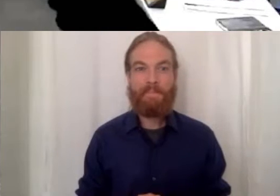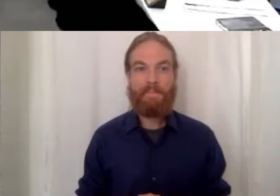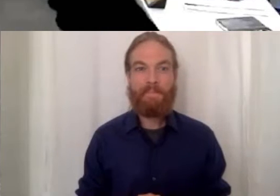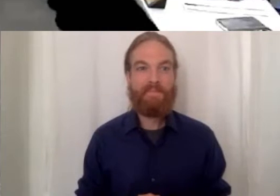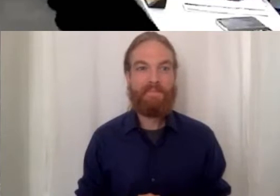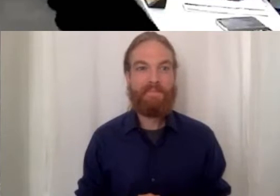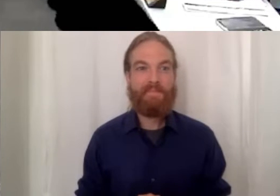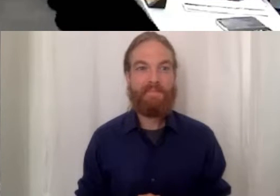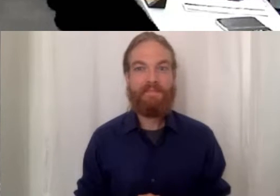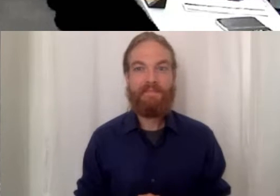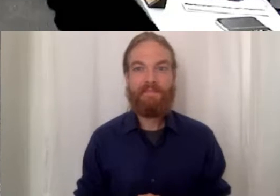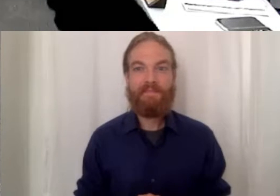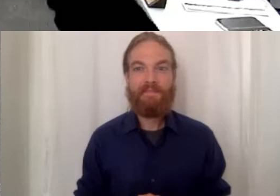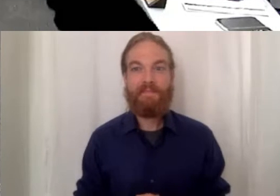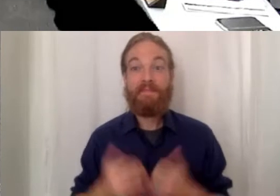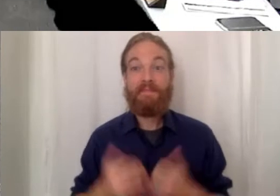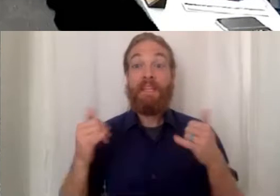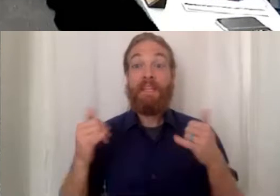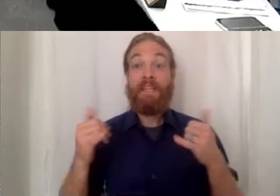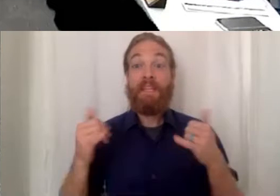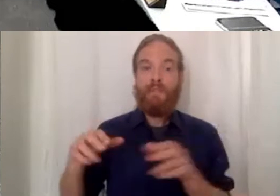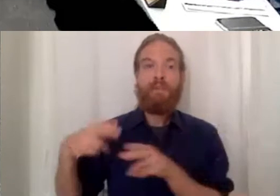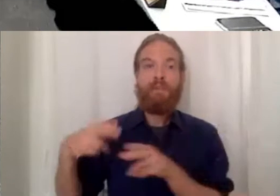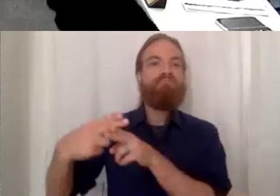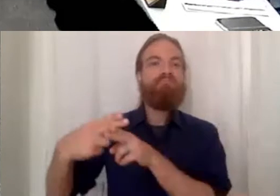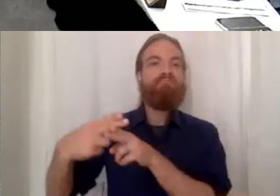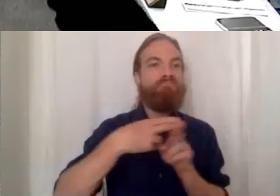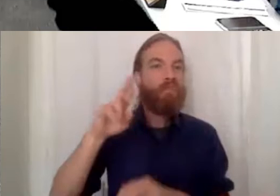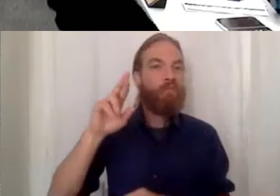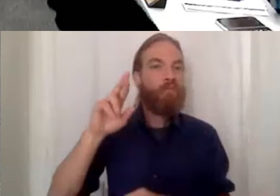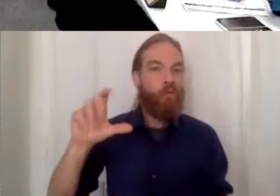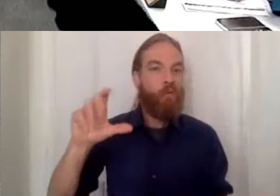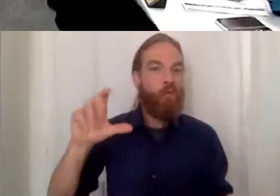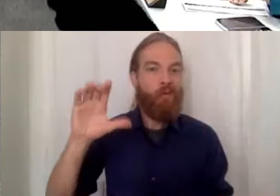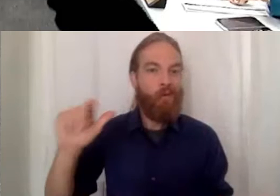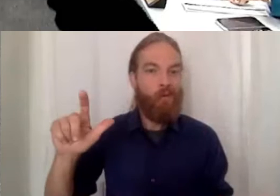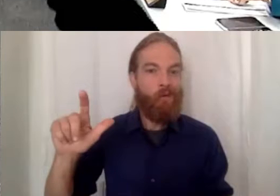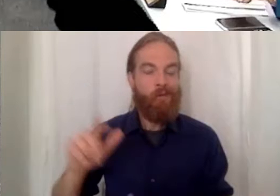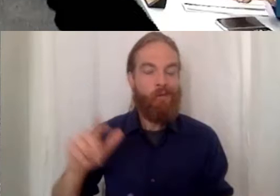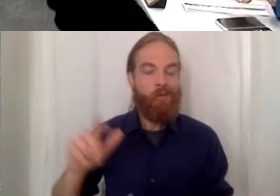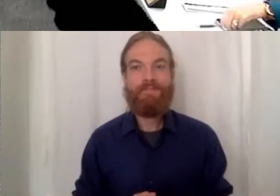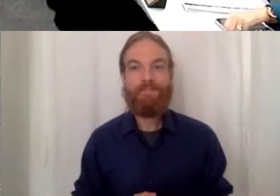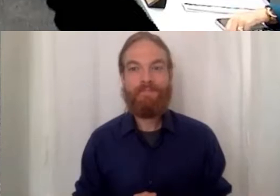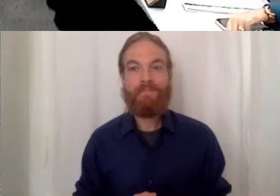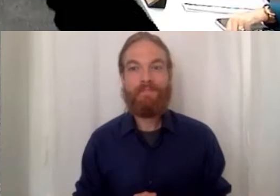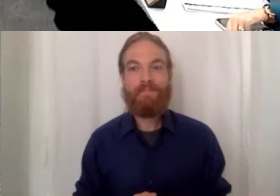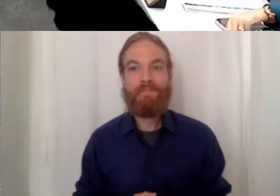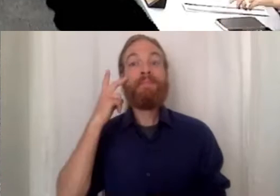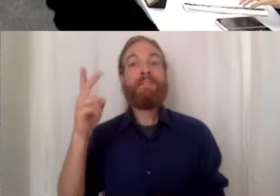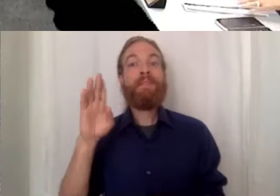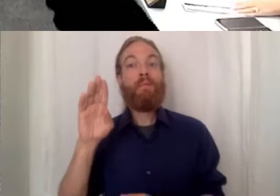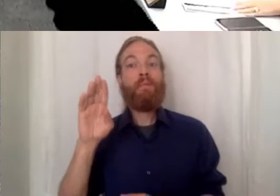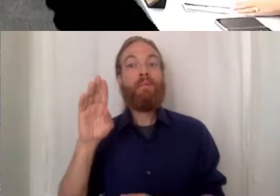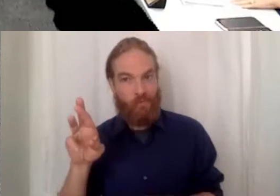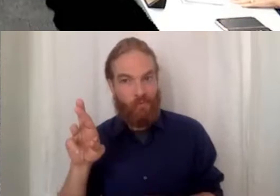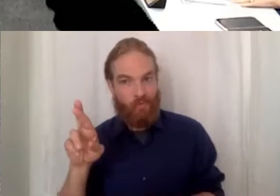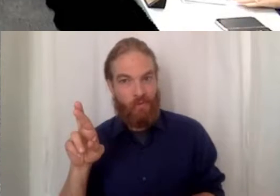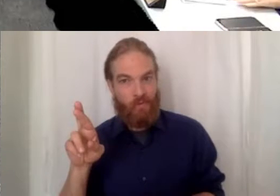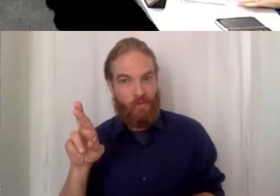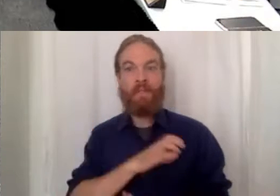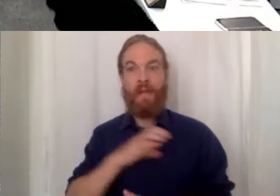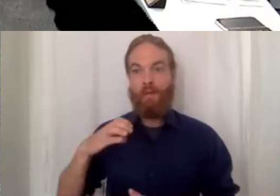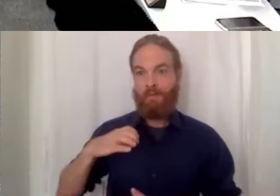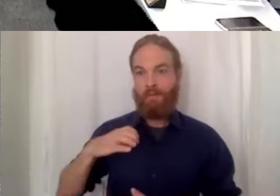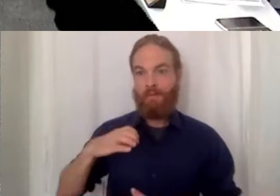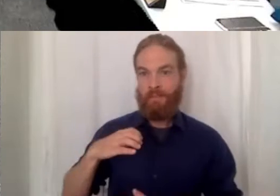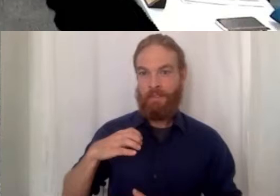call just to make sure who all's here. I see Commissioner Bremer. I see Commissioner Bremer. Councilmember Geek. Councilmember Geek here.